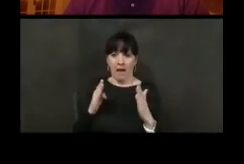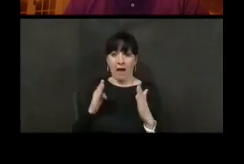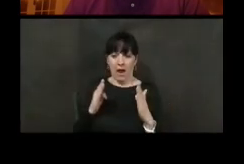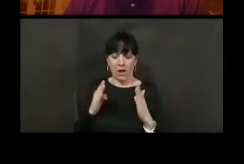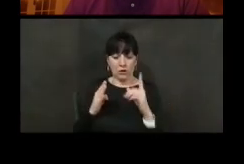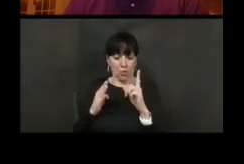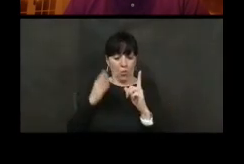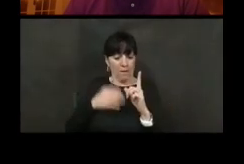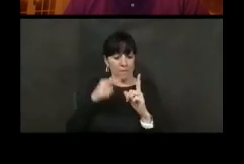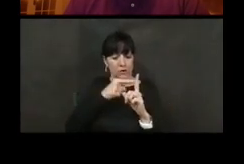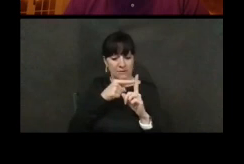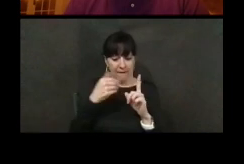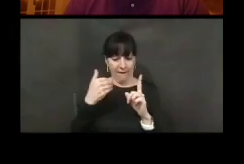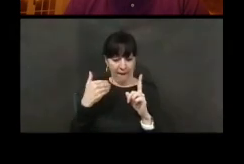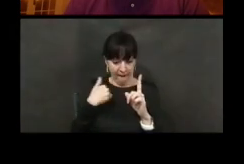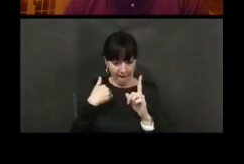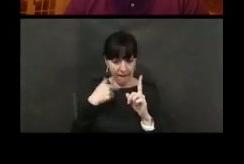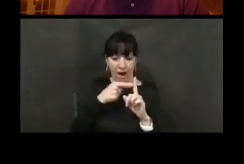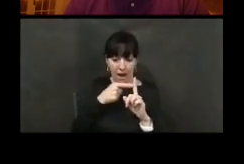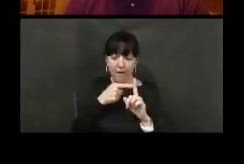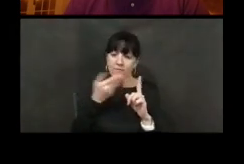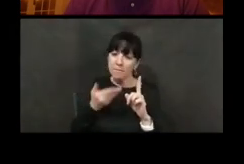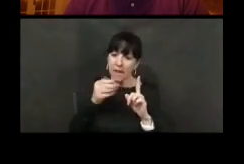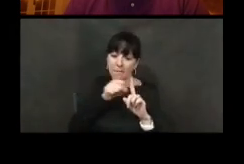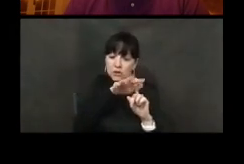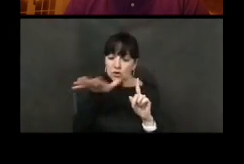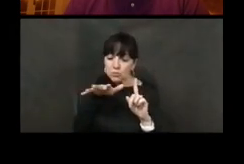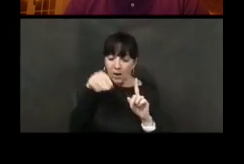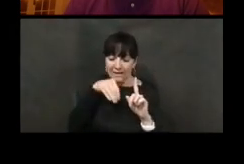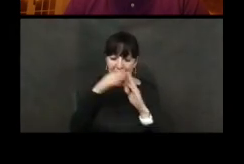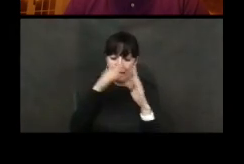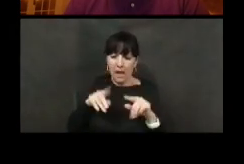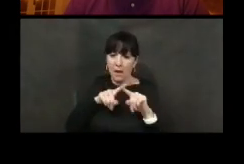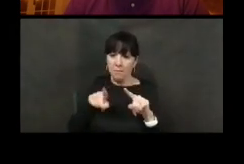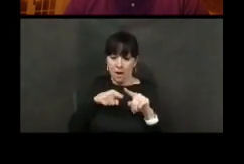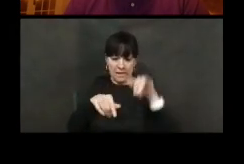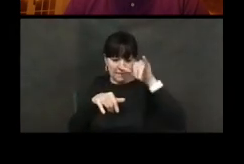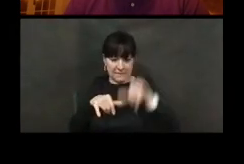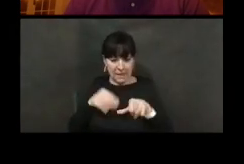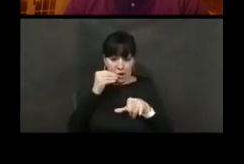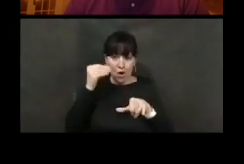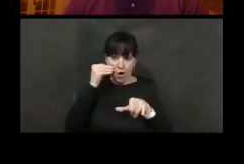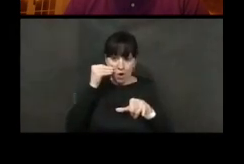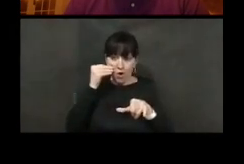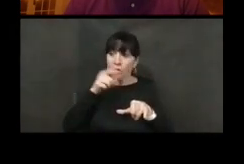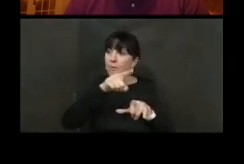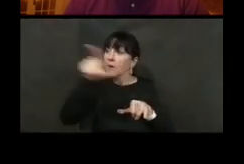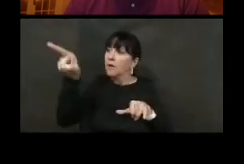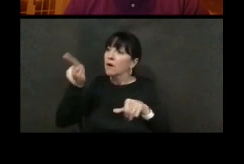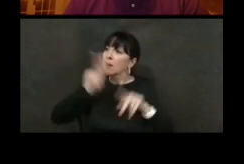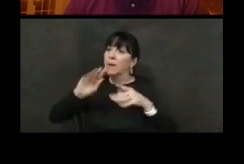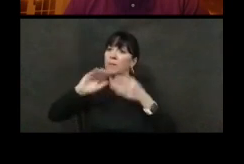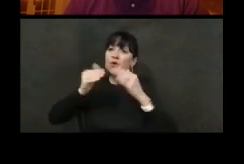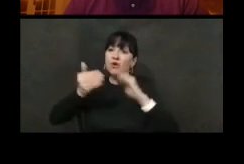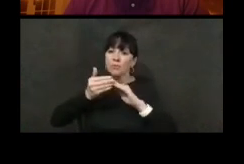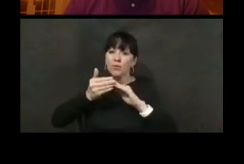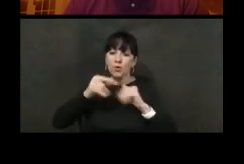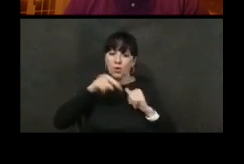it elsewhere in the community if they're not in the community. And so it works. It works,